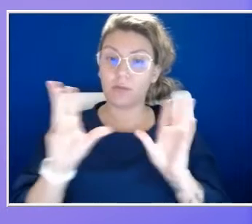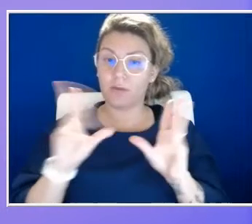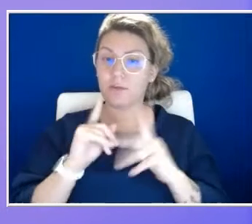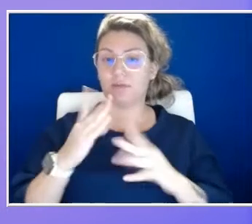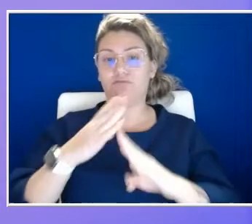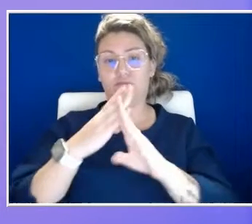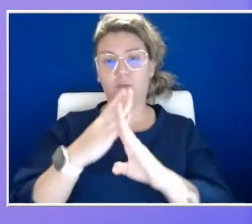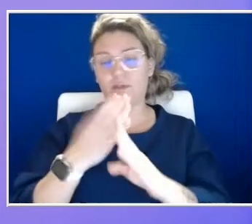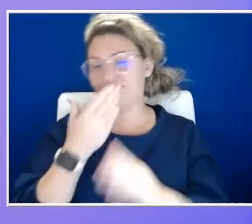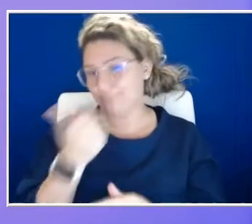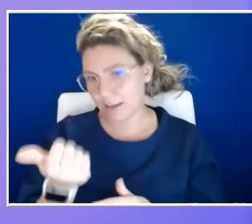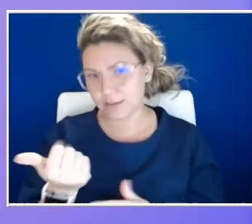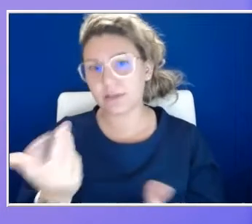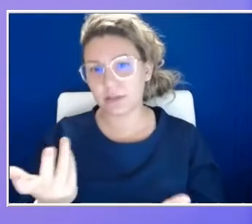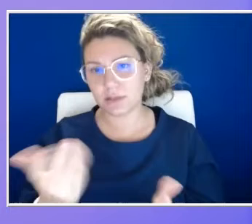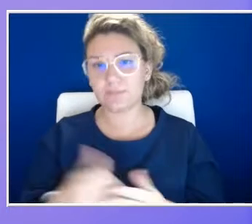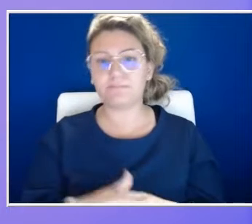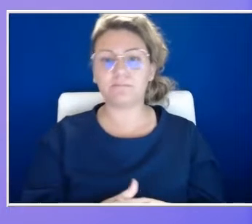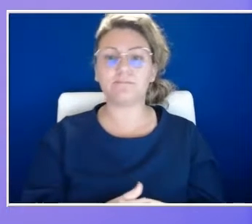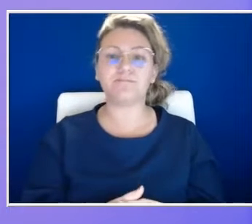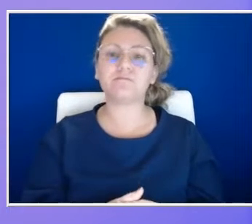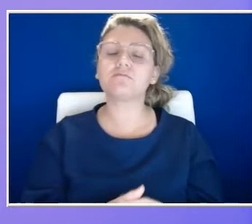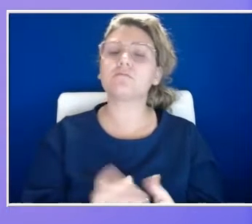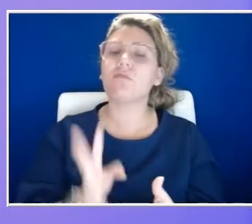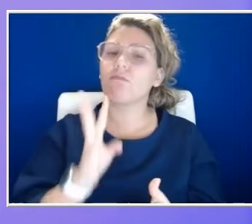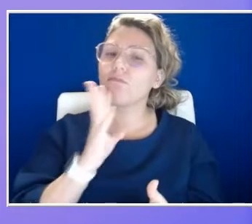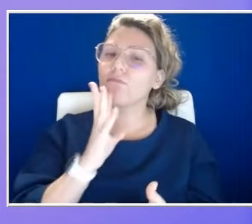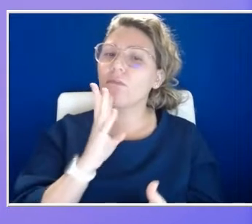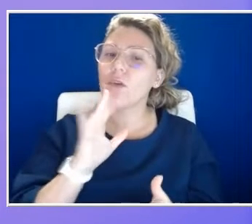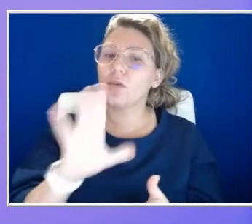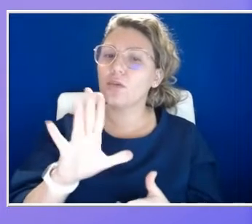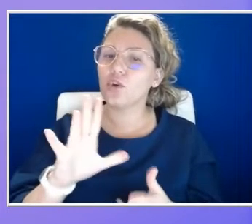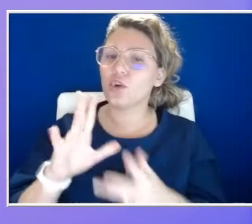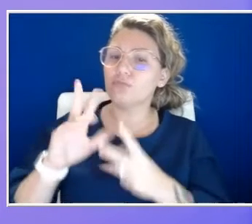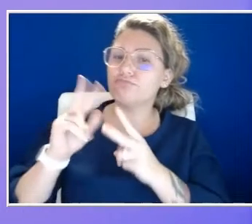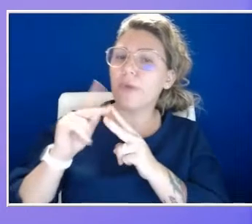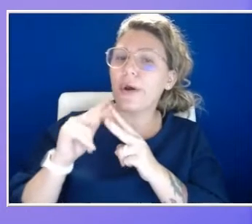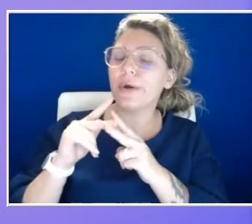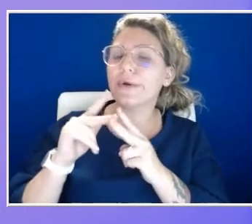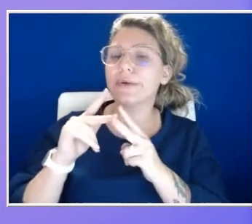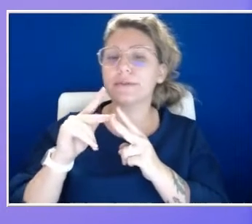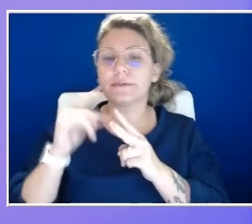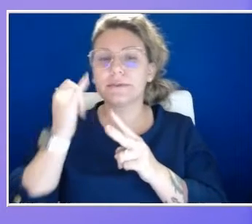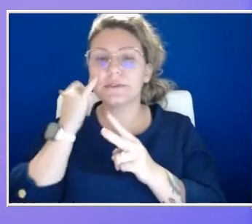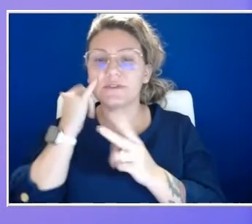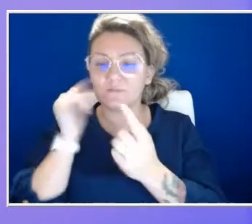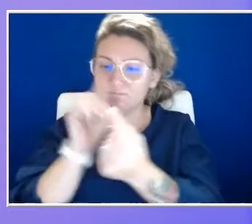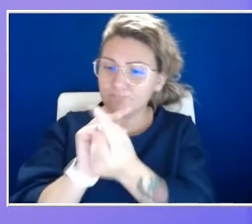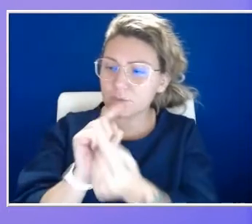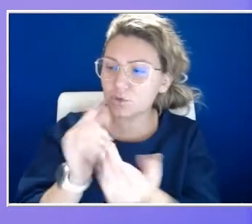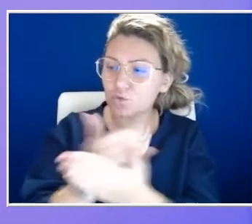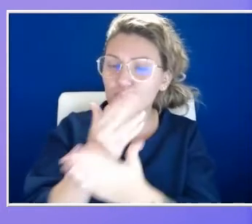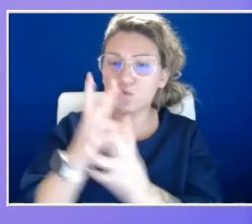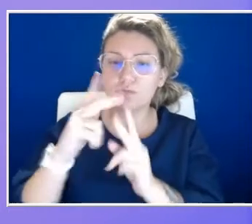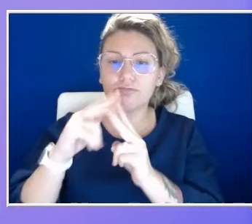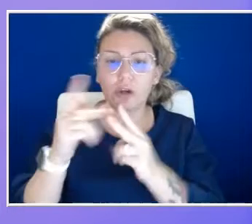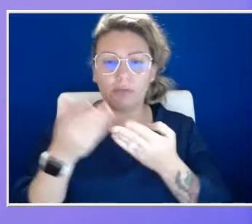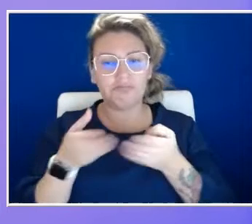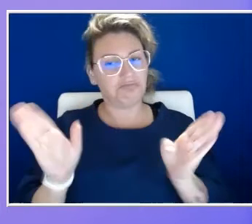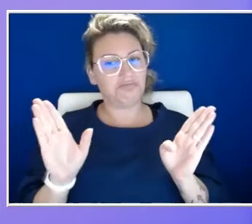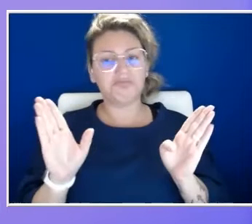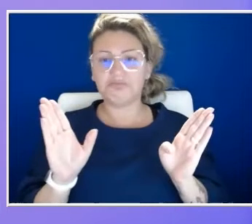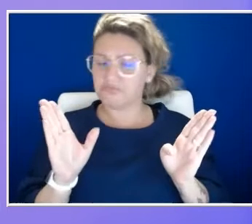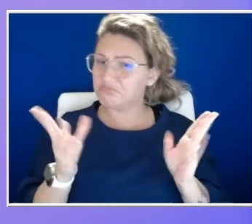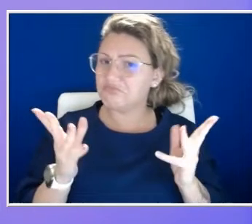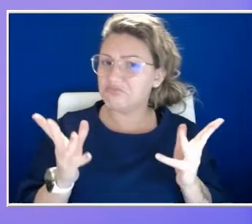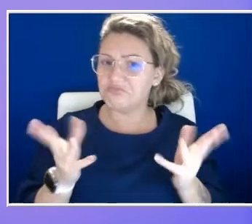thing. So, talking with your partners, if you're meeting new partners, be open about that.